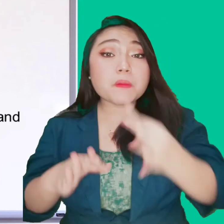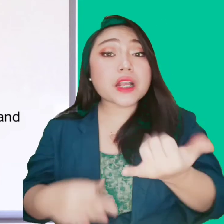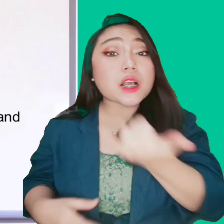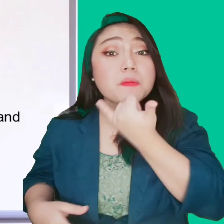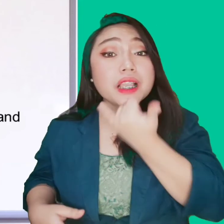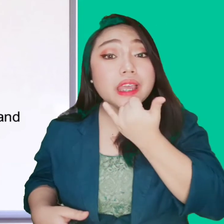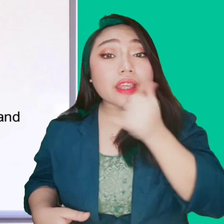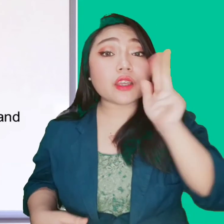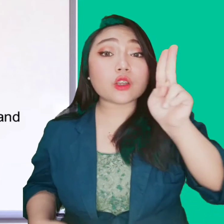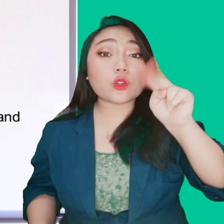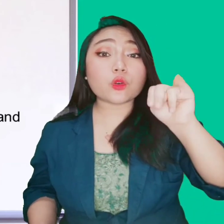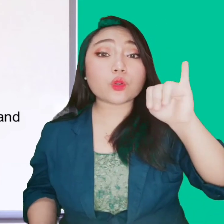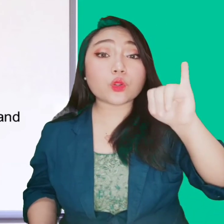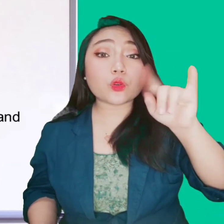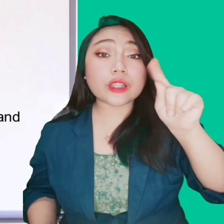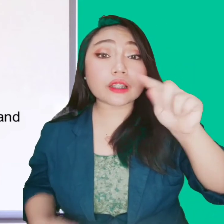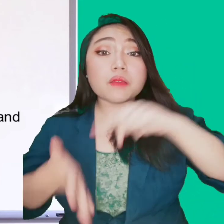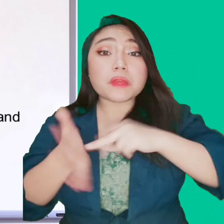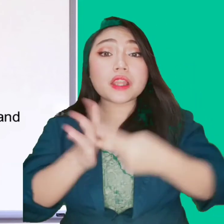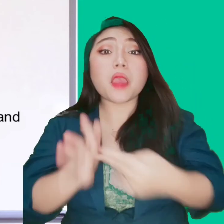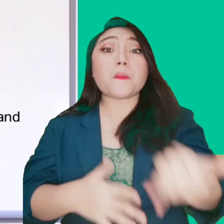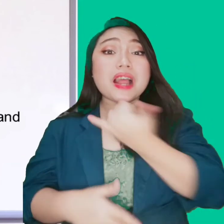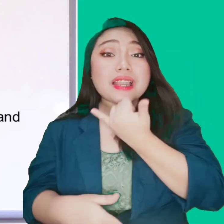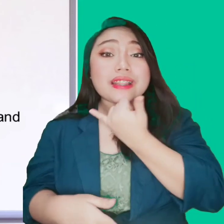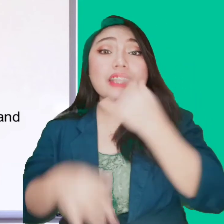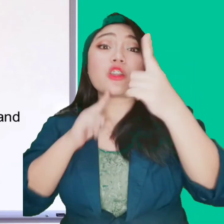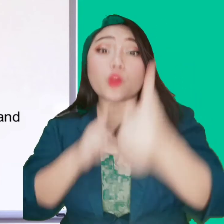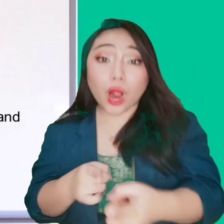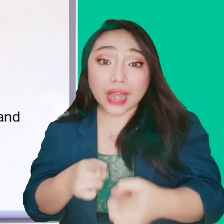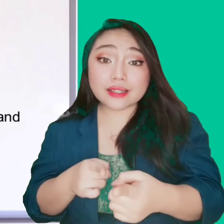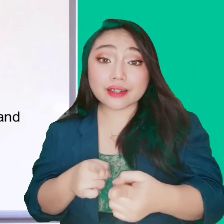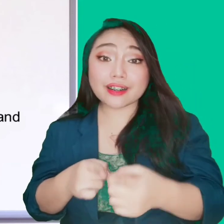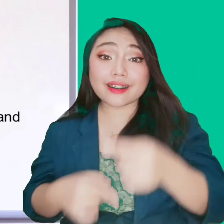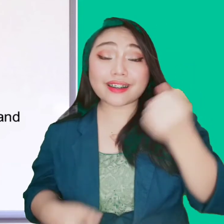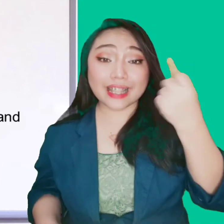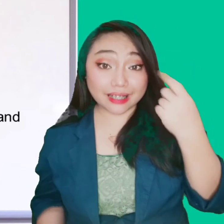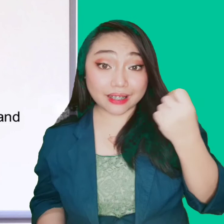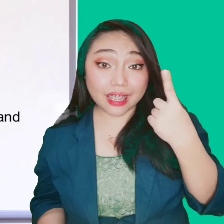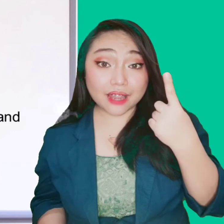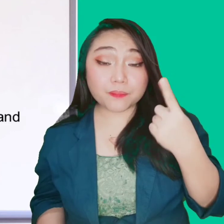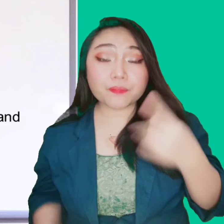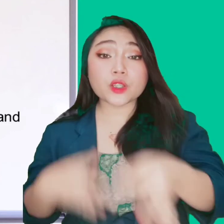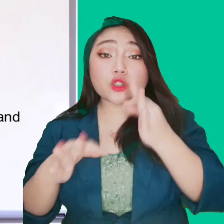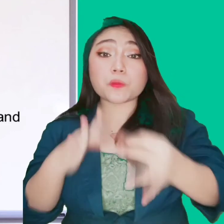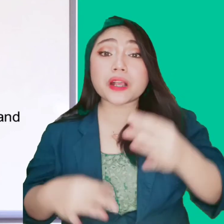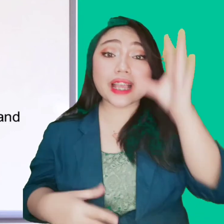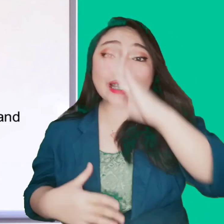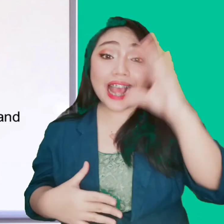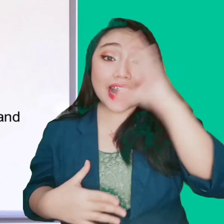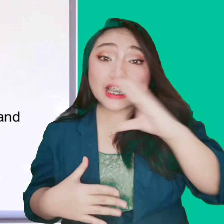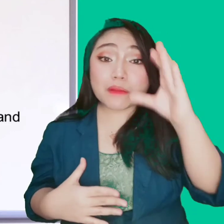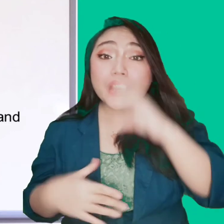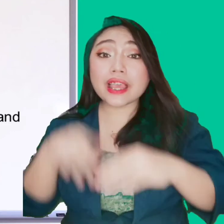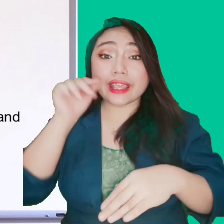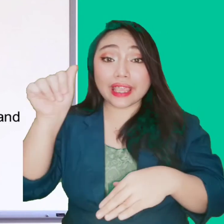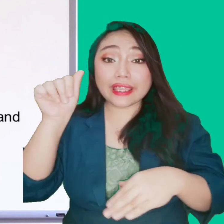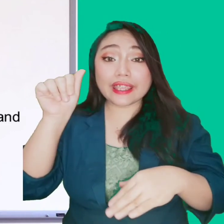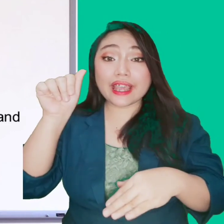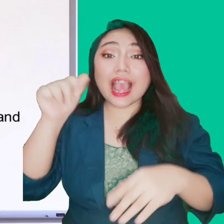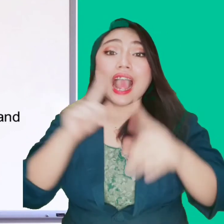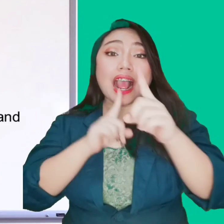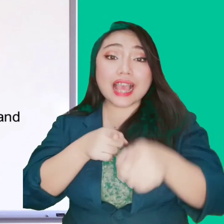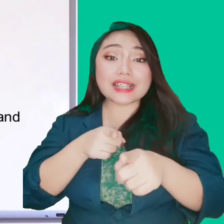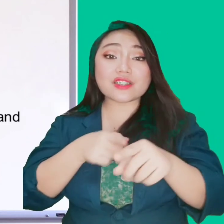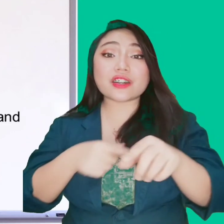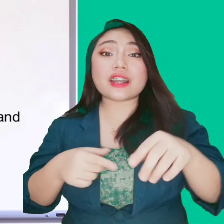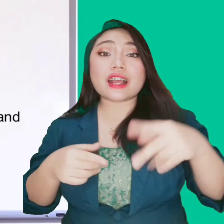unit. If you don't have the unit, then it is wrong answer. Okay, so if you're